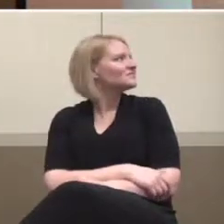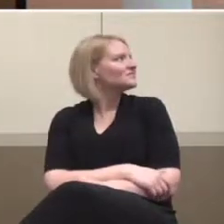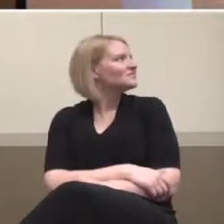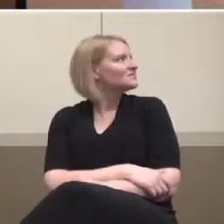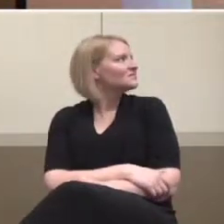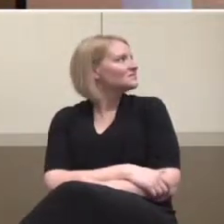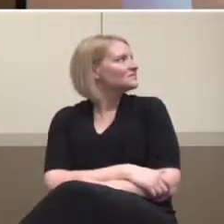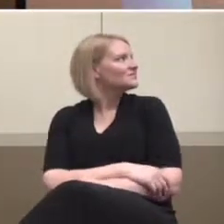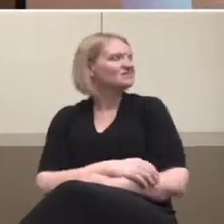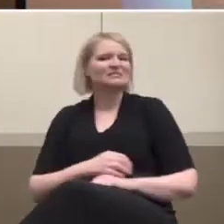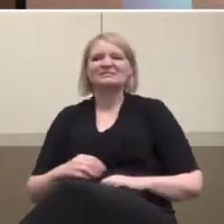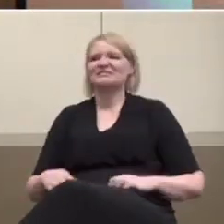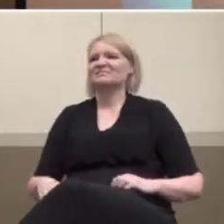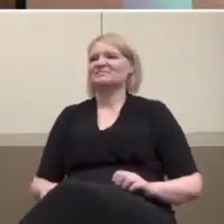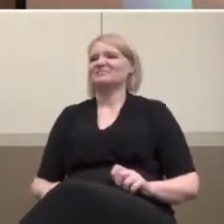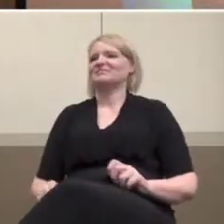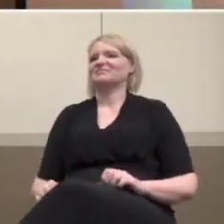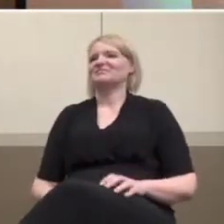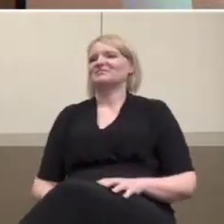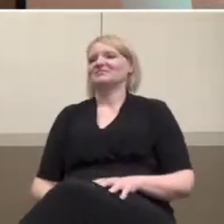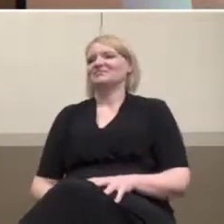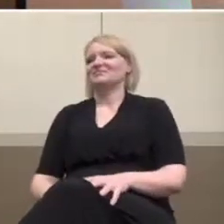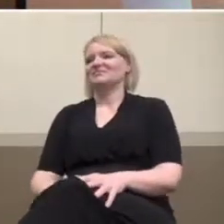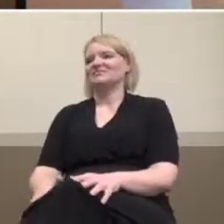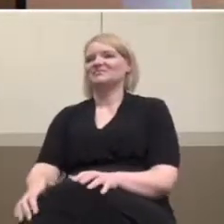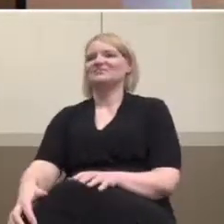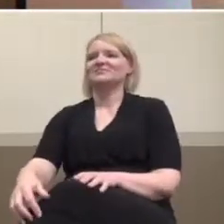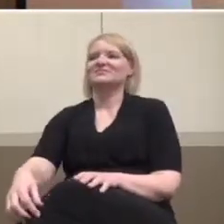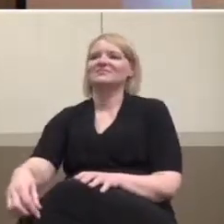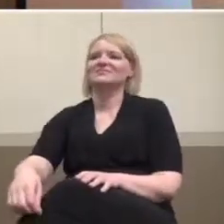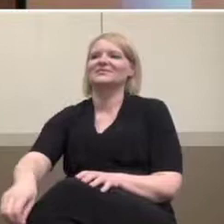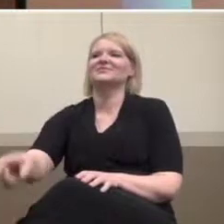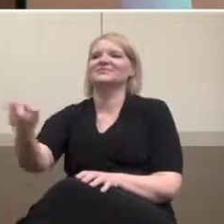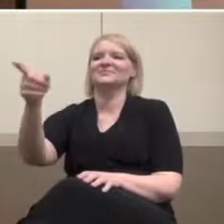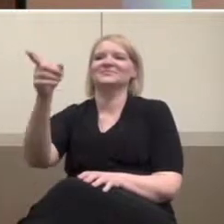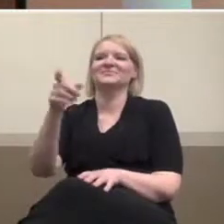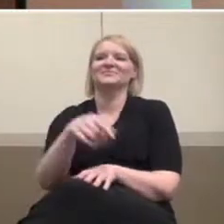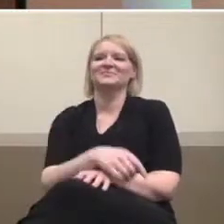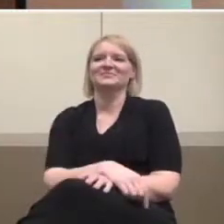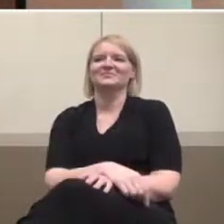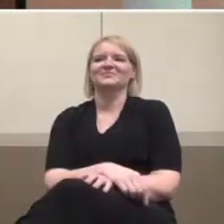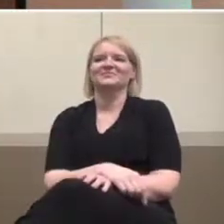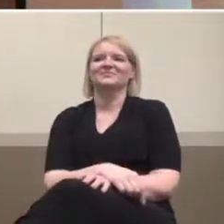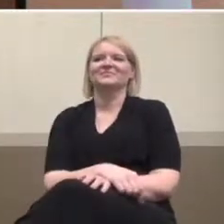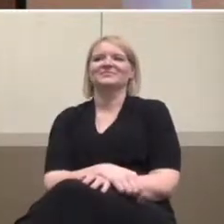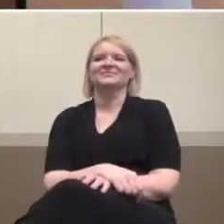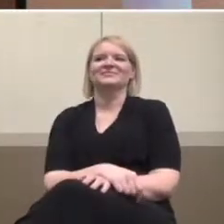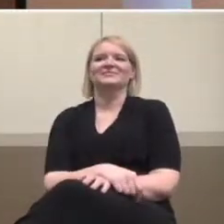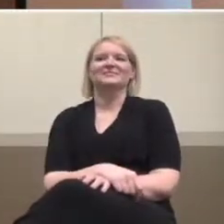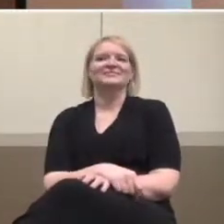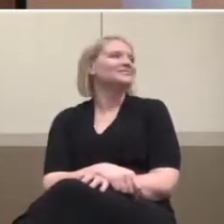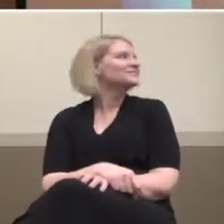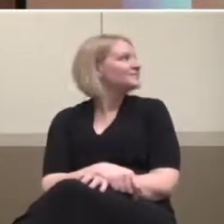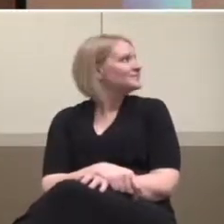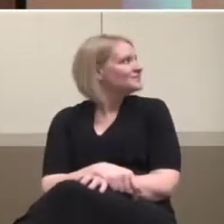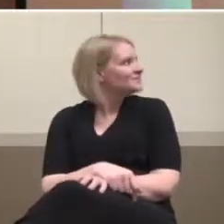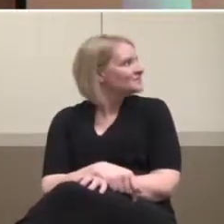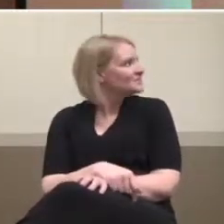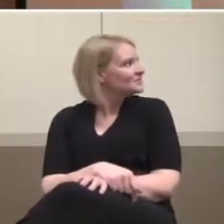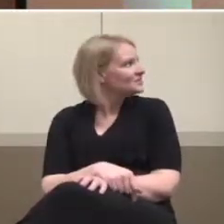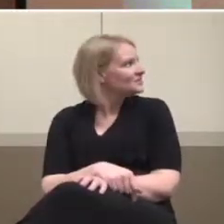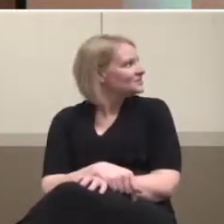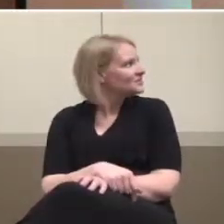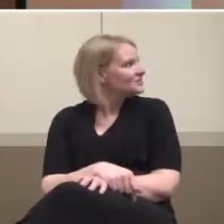A three-headed something. I don't know what kind of boa constrictor or python